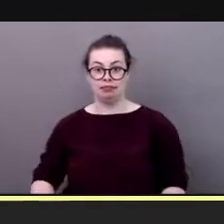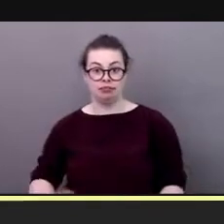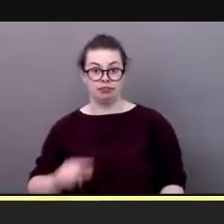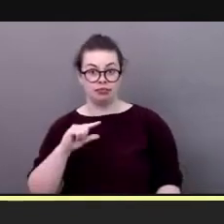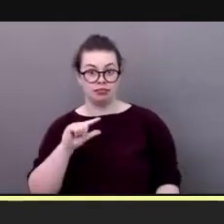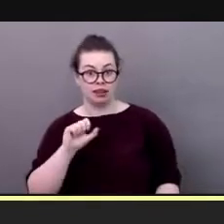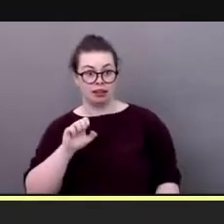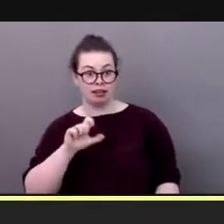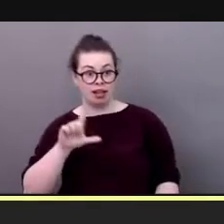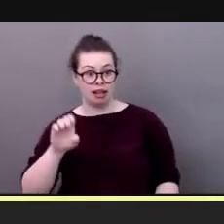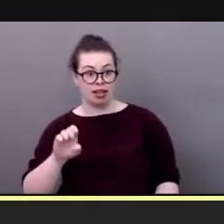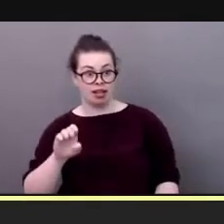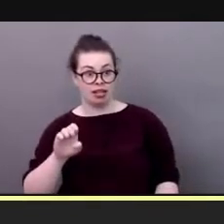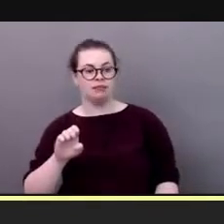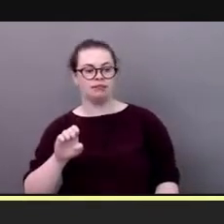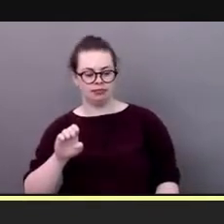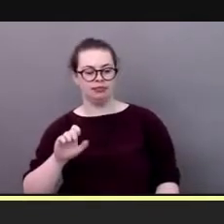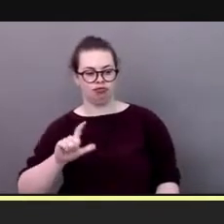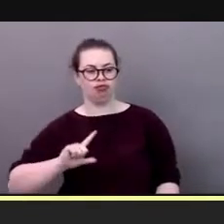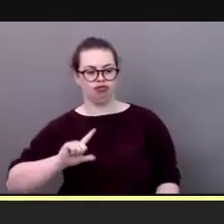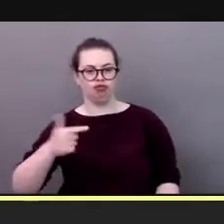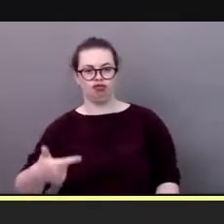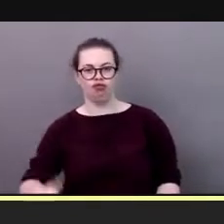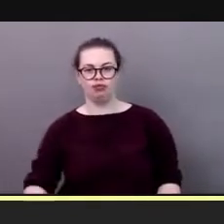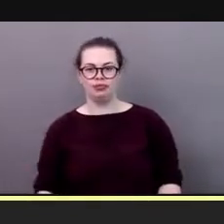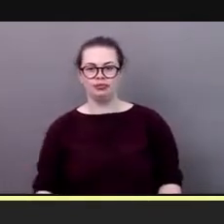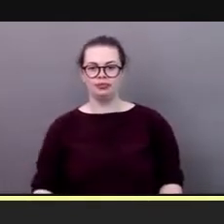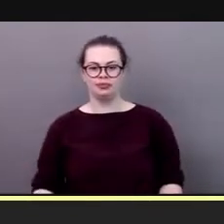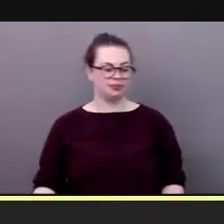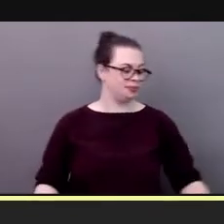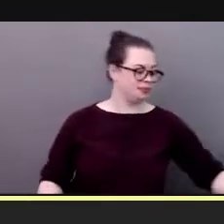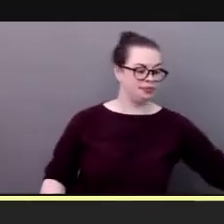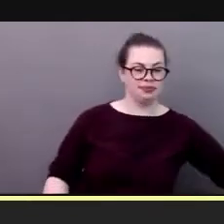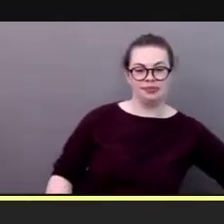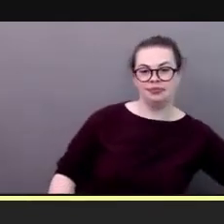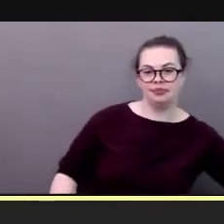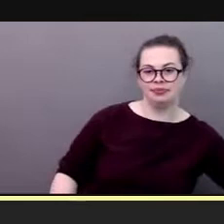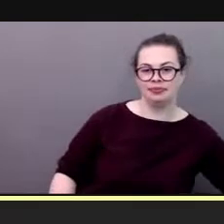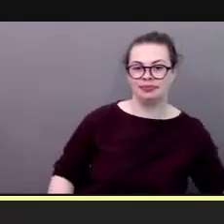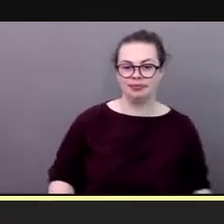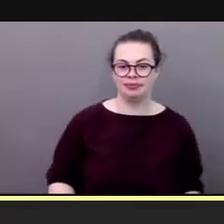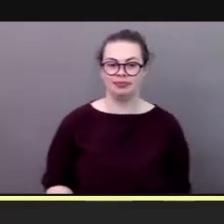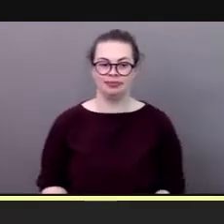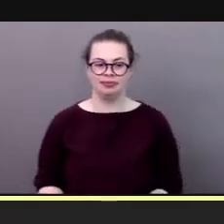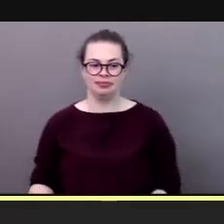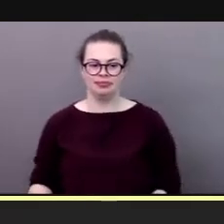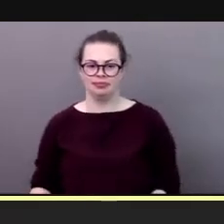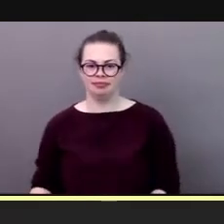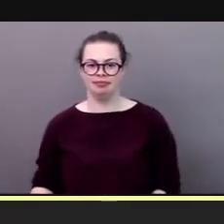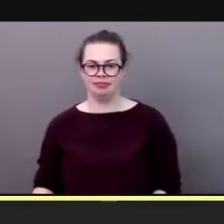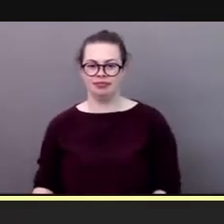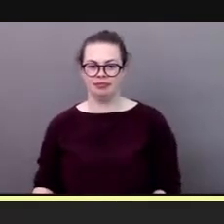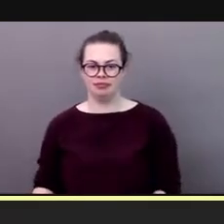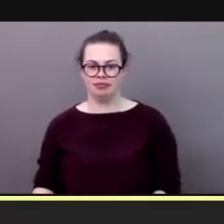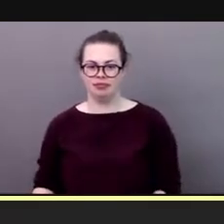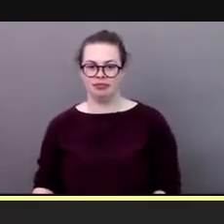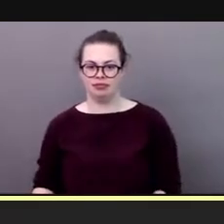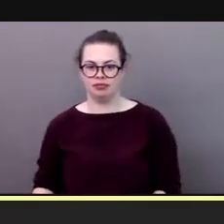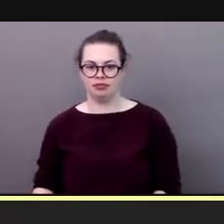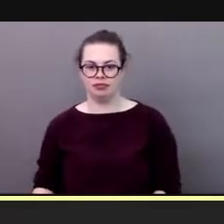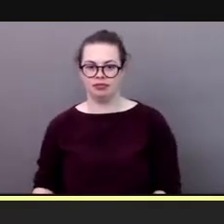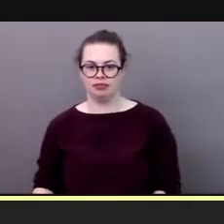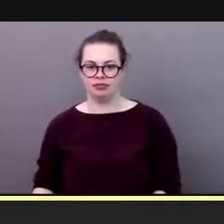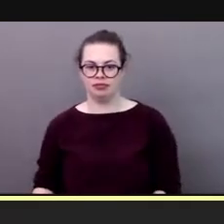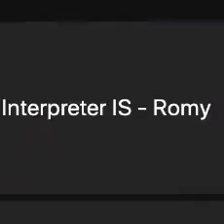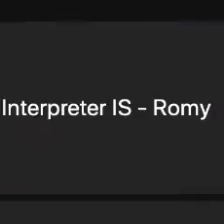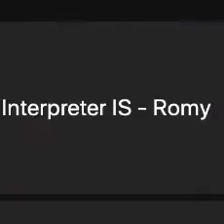I am on this other screen, okay. On the other slide. So I think I'll end the slideshow to start it again. But yeah, if you